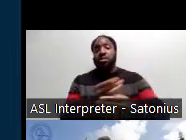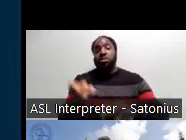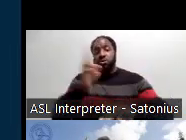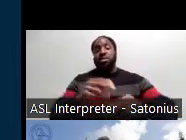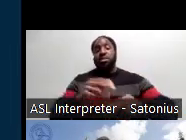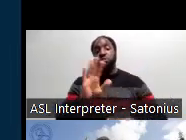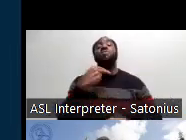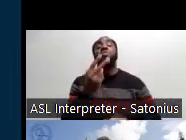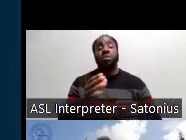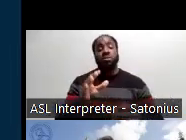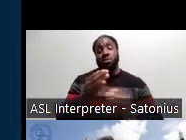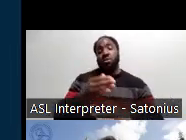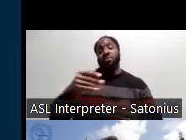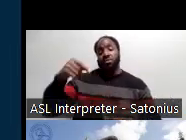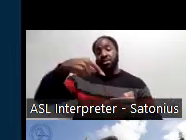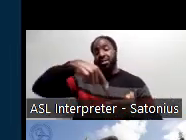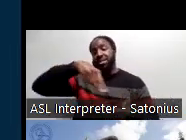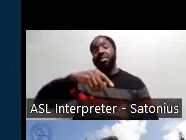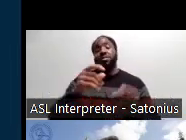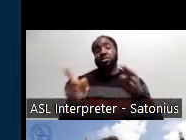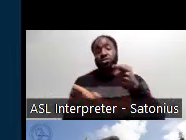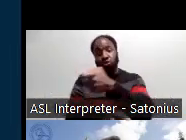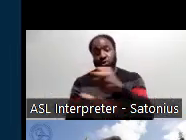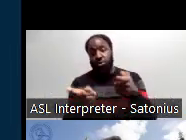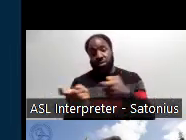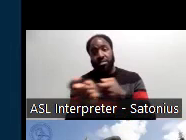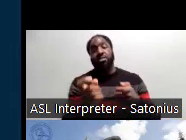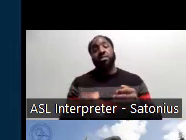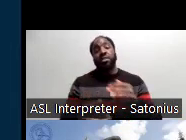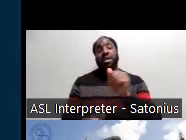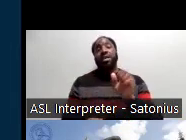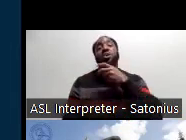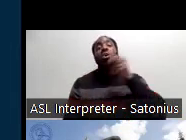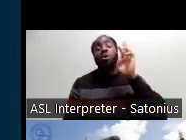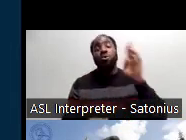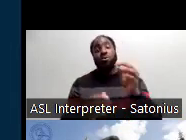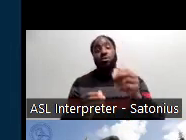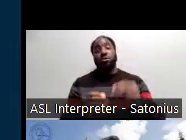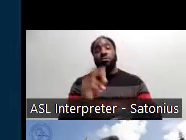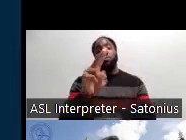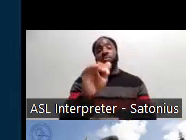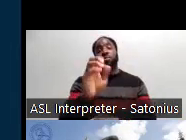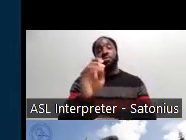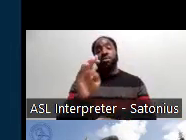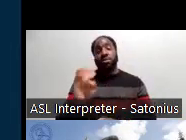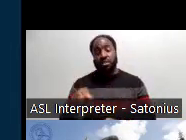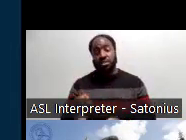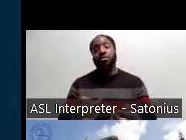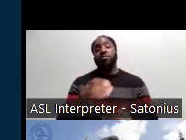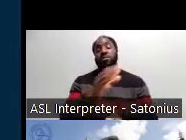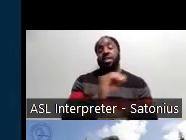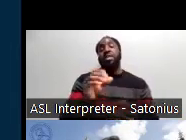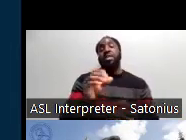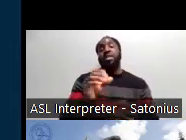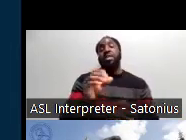for these particular shootings, with older adults as the victims, primary victims, older adults as the